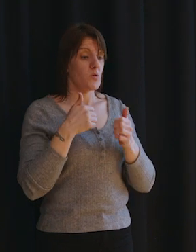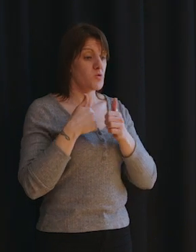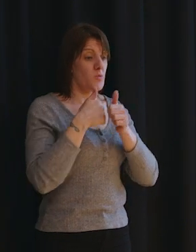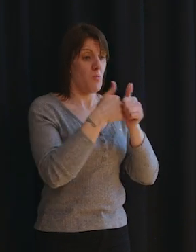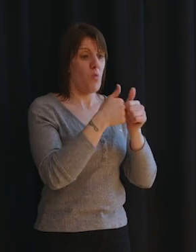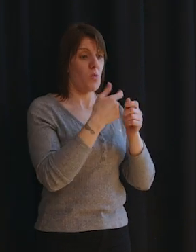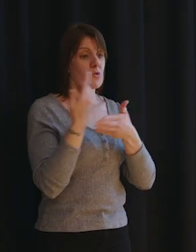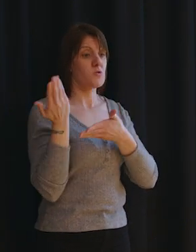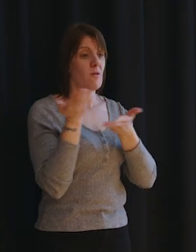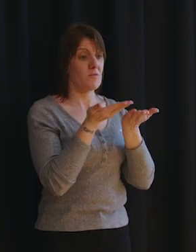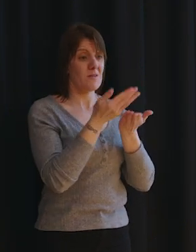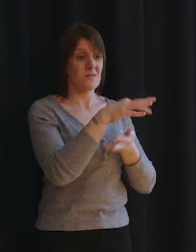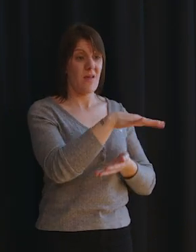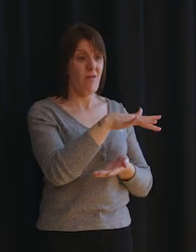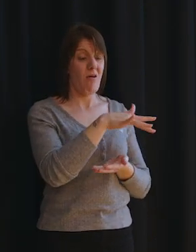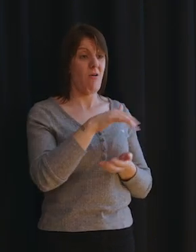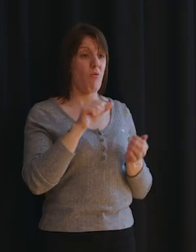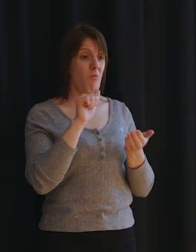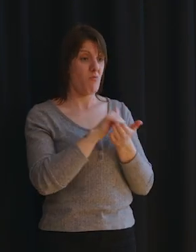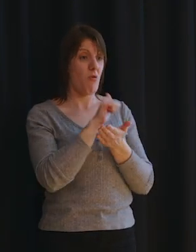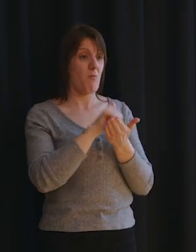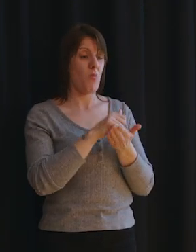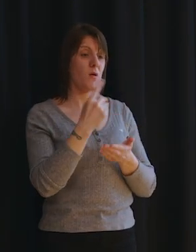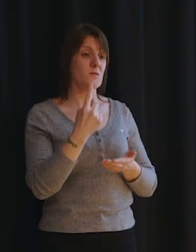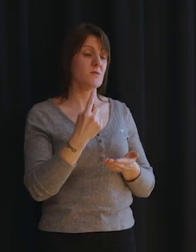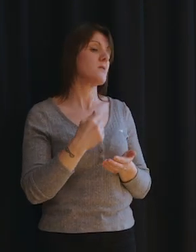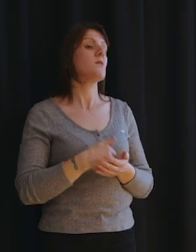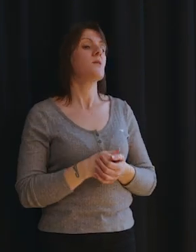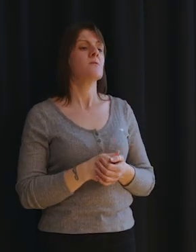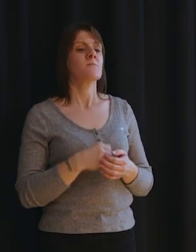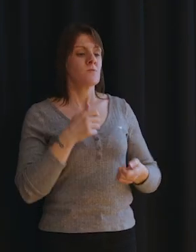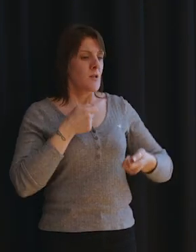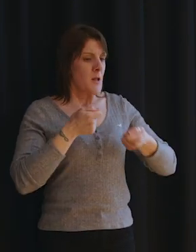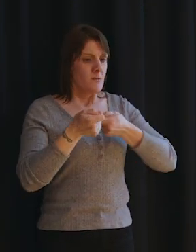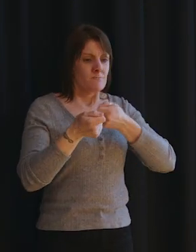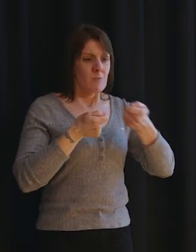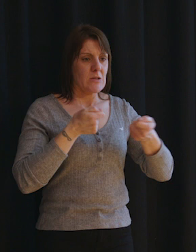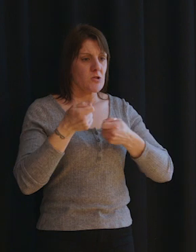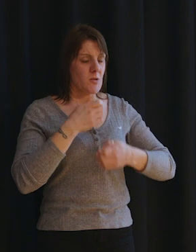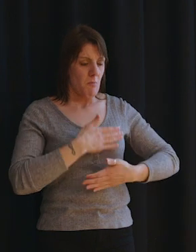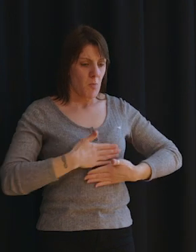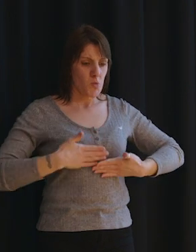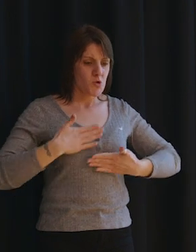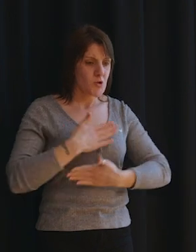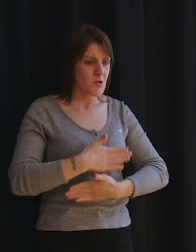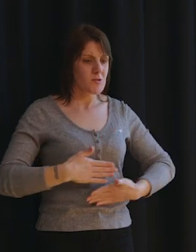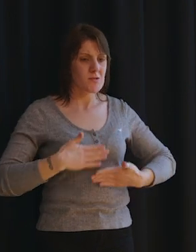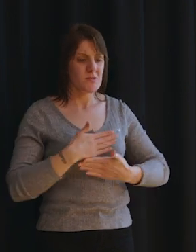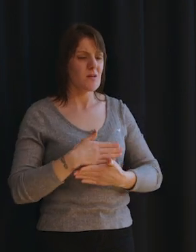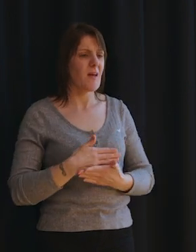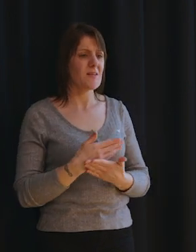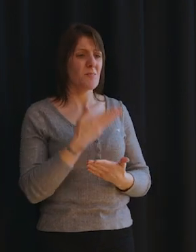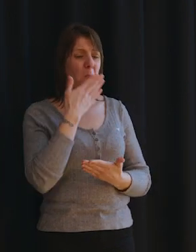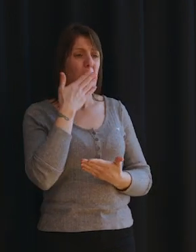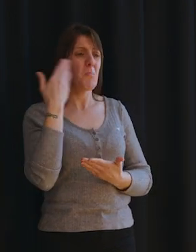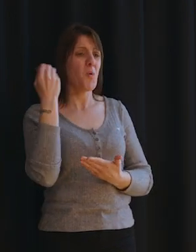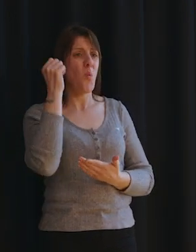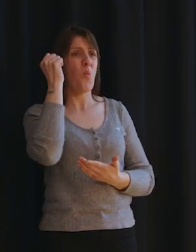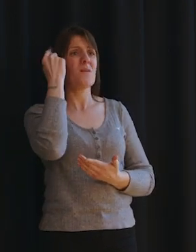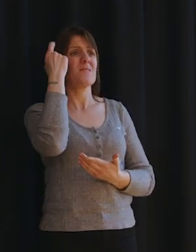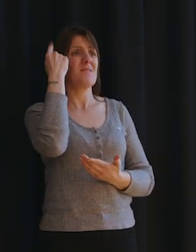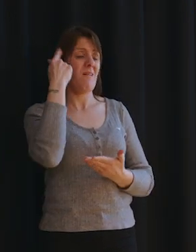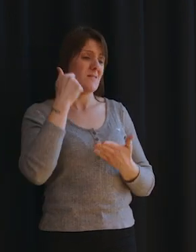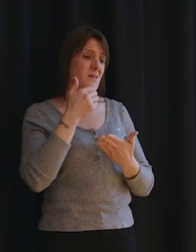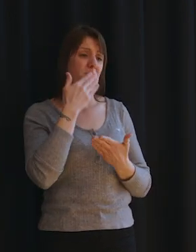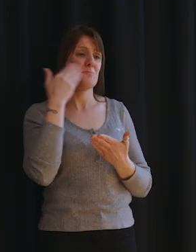appropriate support services, helping managing kind of the emotions, so the lack of understanding and support